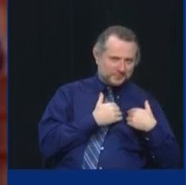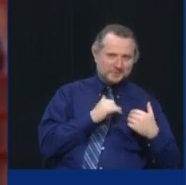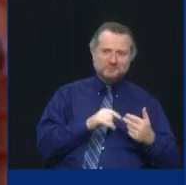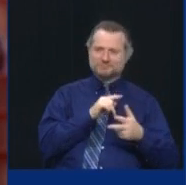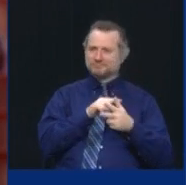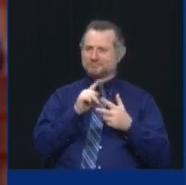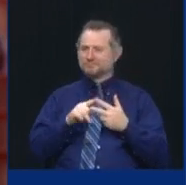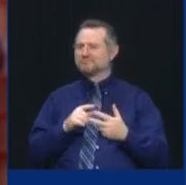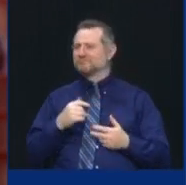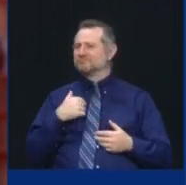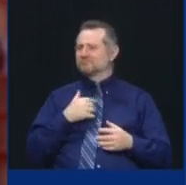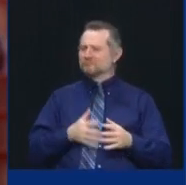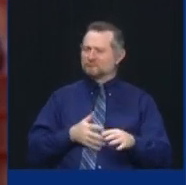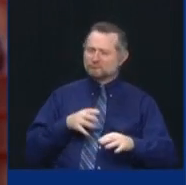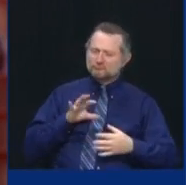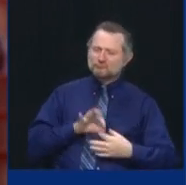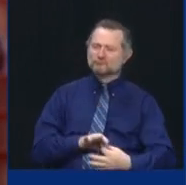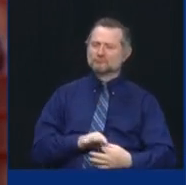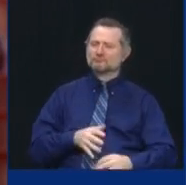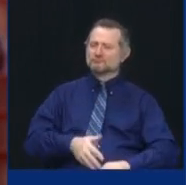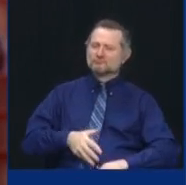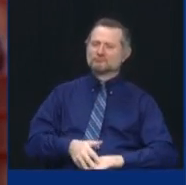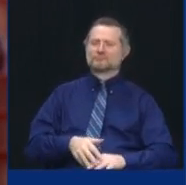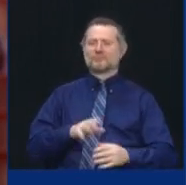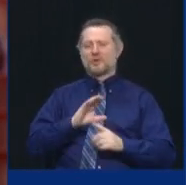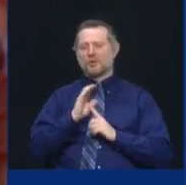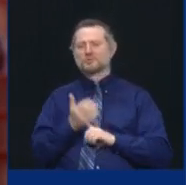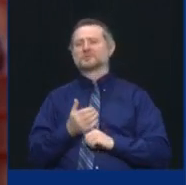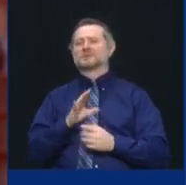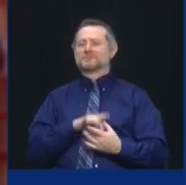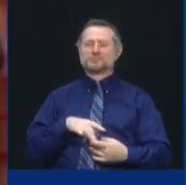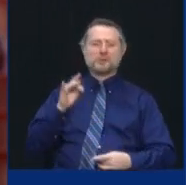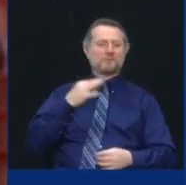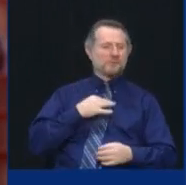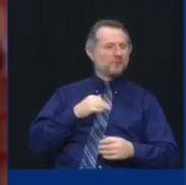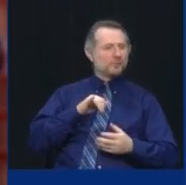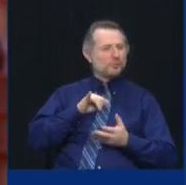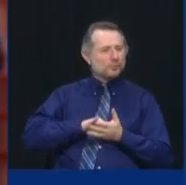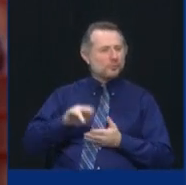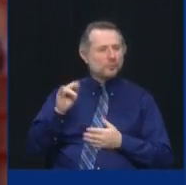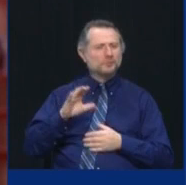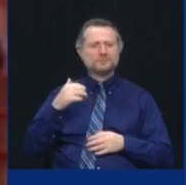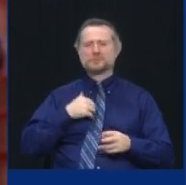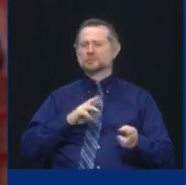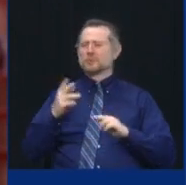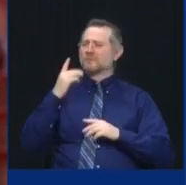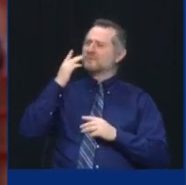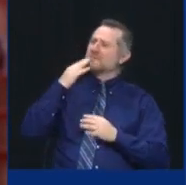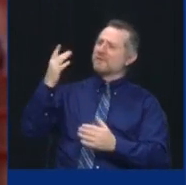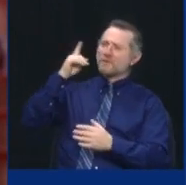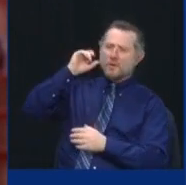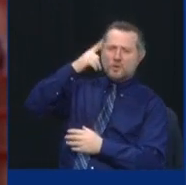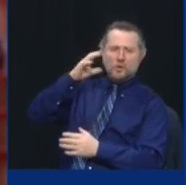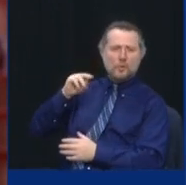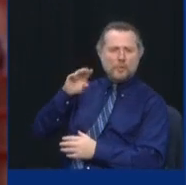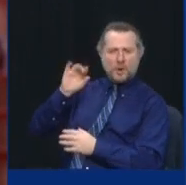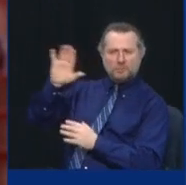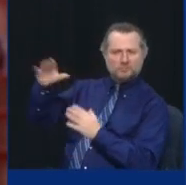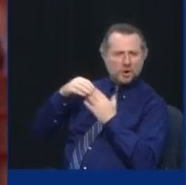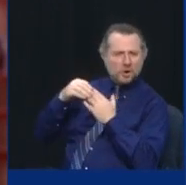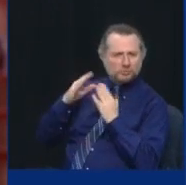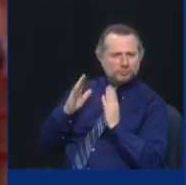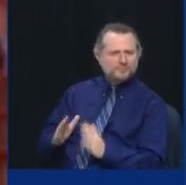and the heart of New York City, and we're ready to go. And we want to thank Governor Cuomo for his leadership in making that